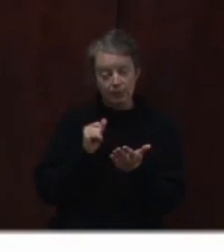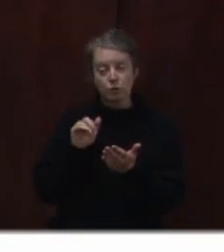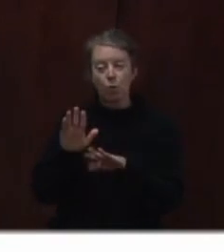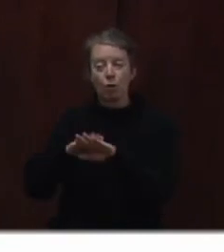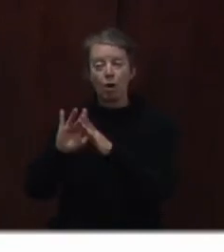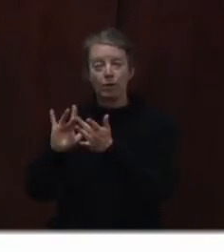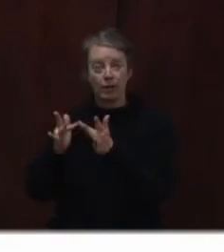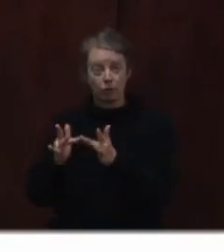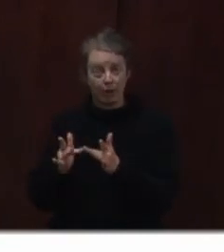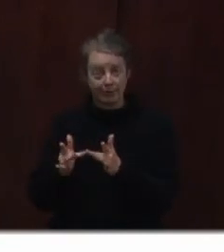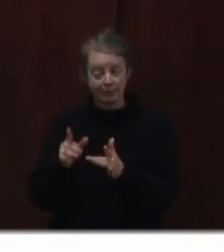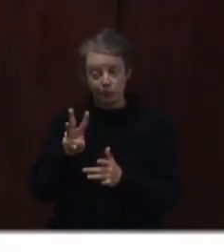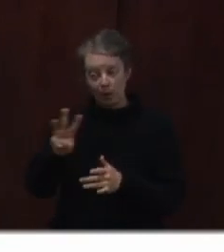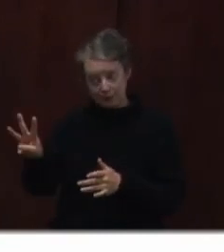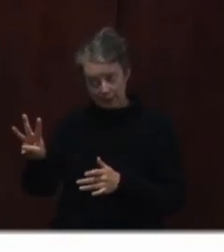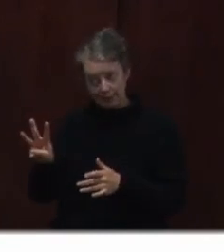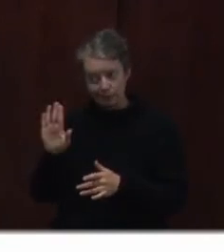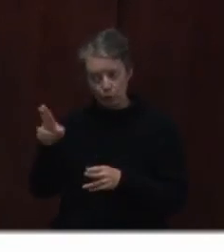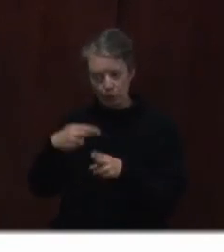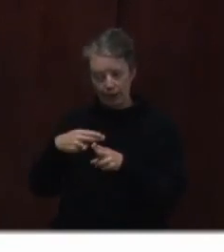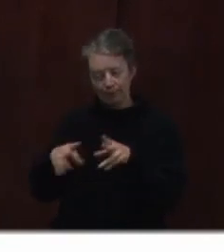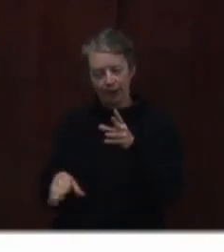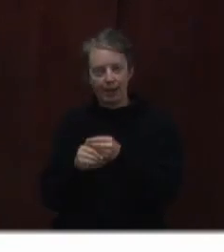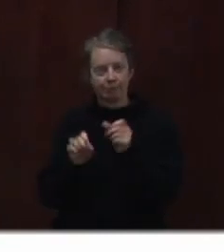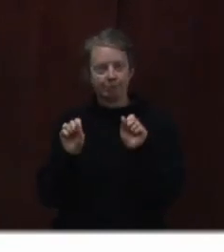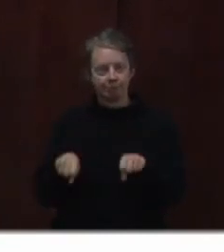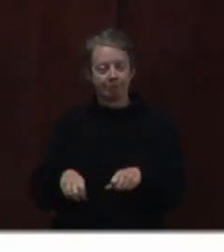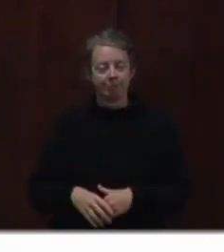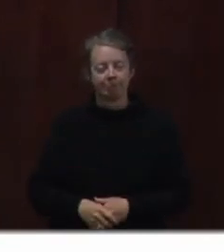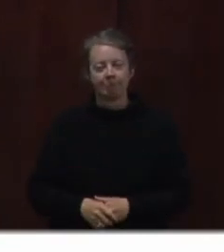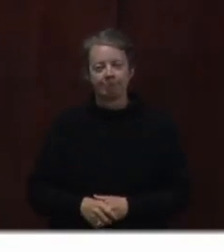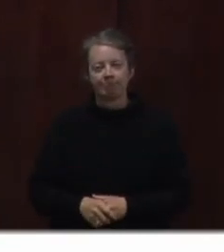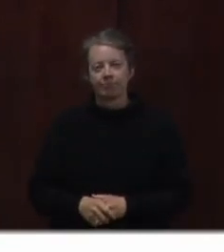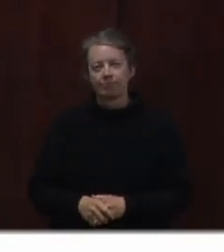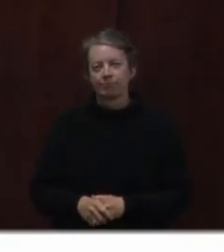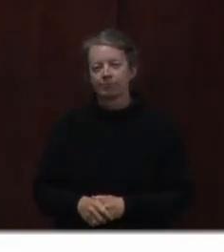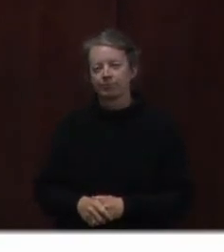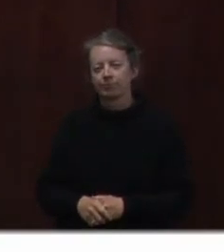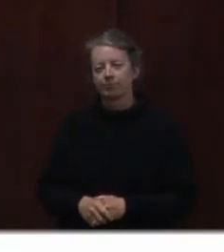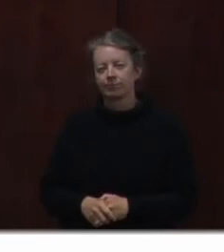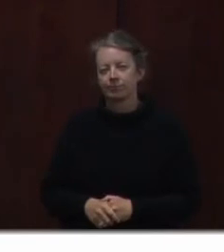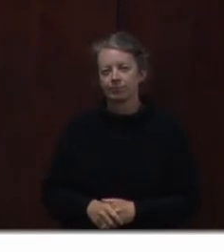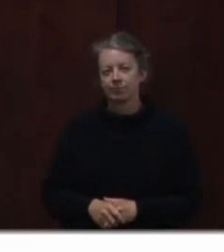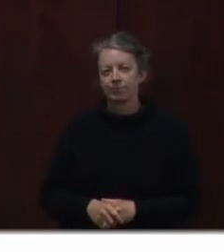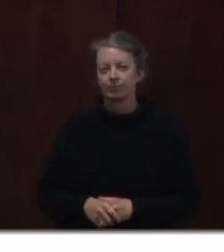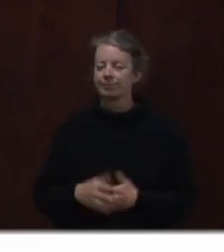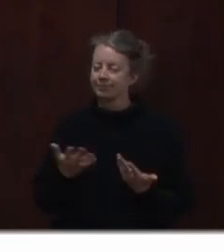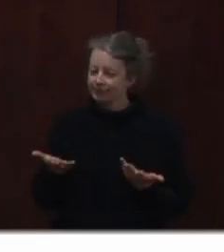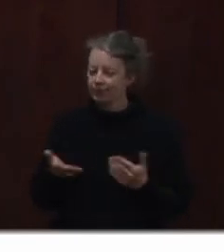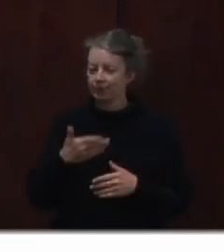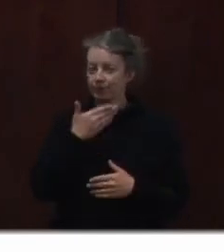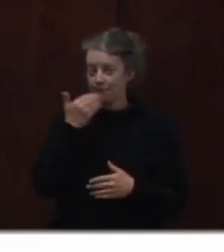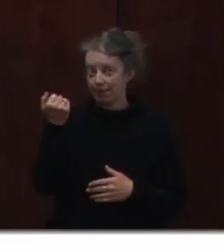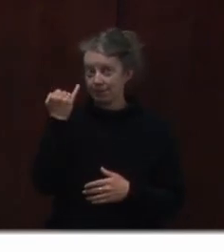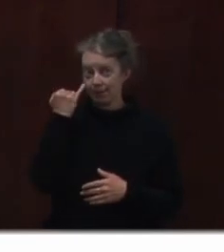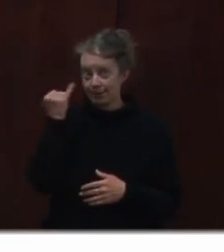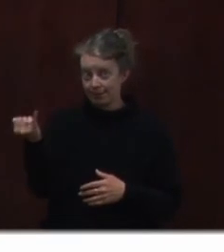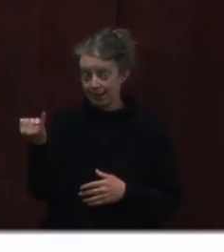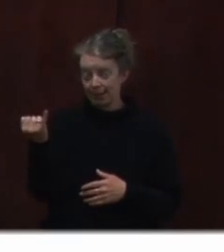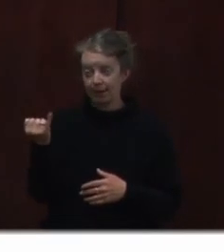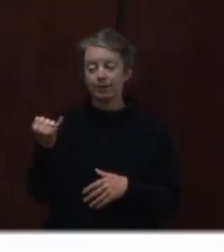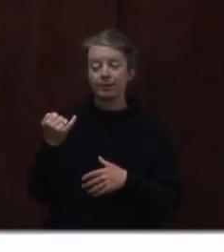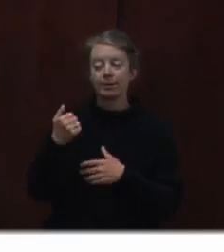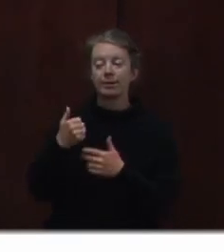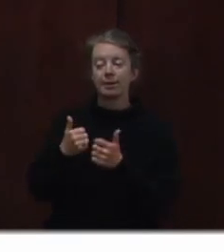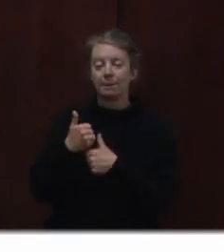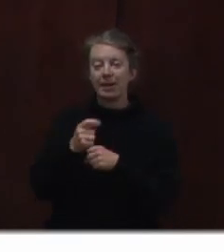the website and put yourself on the wait list. You will like I said, it's best to go ahead and make sure that you're eligible